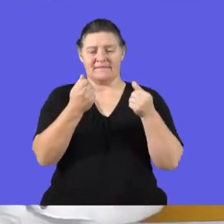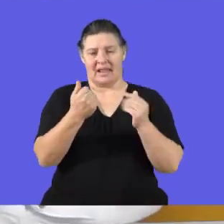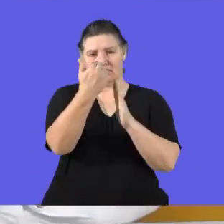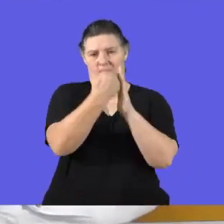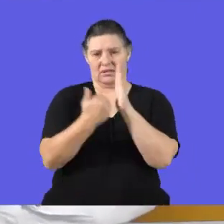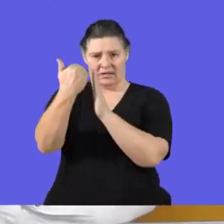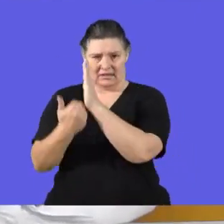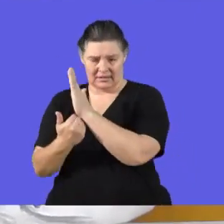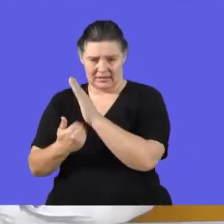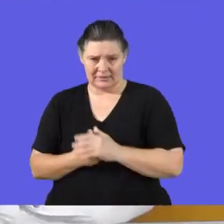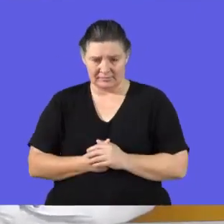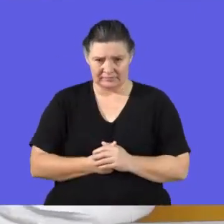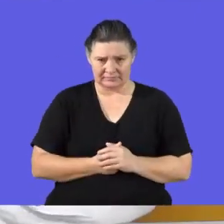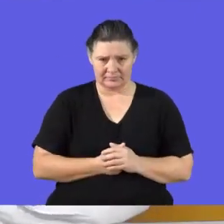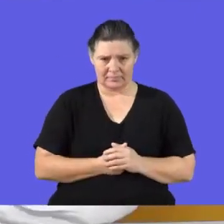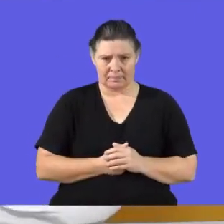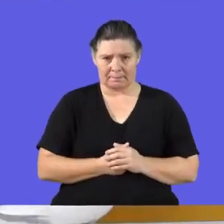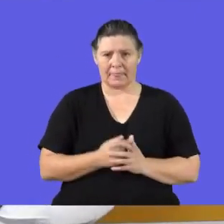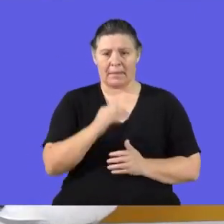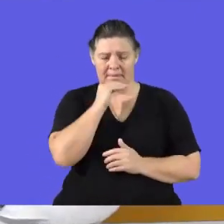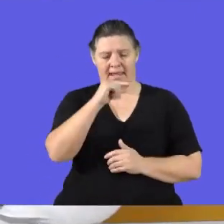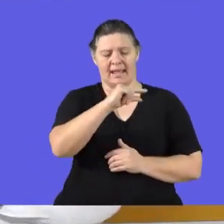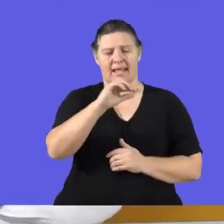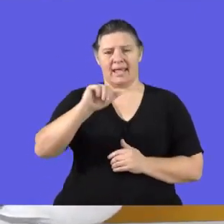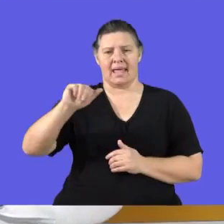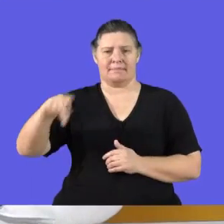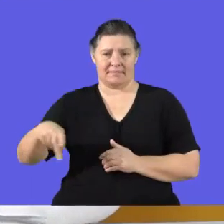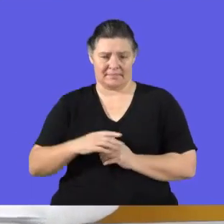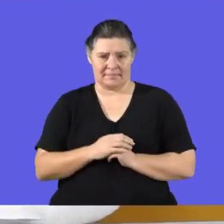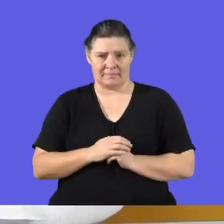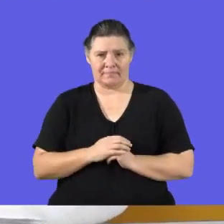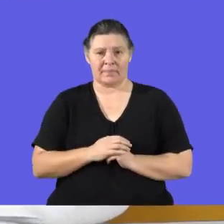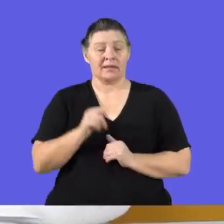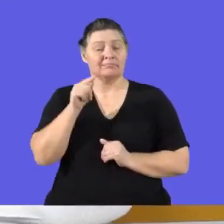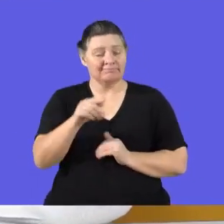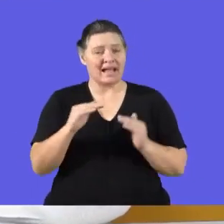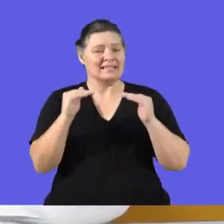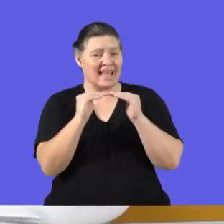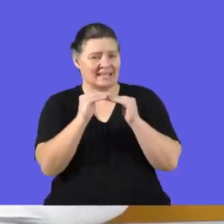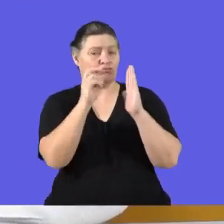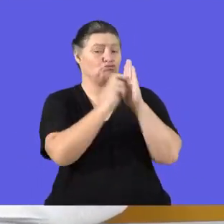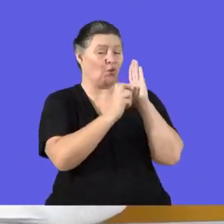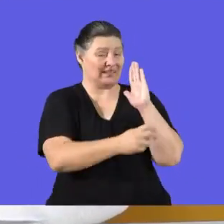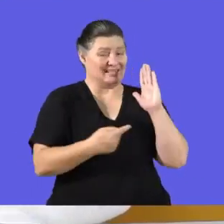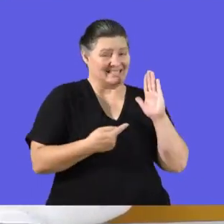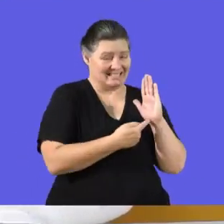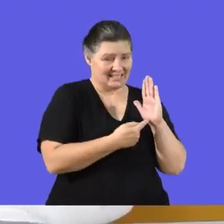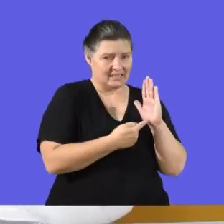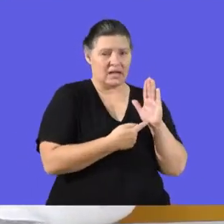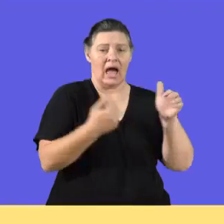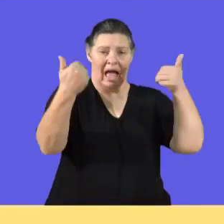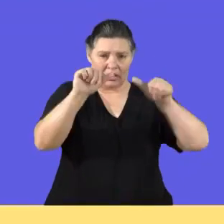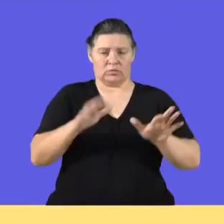our financial statements. That is what we call GAAP. Now, these are standards and rules